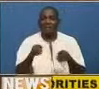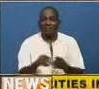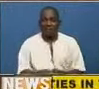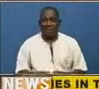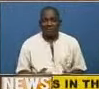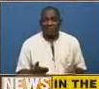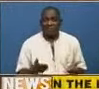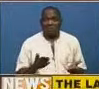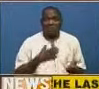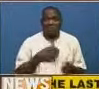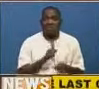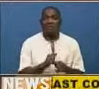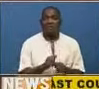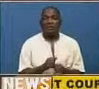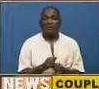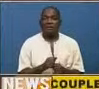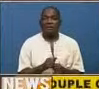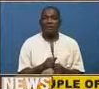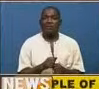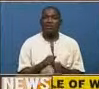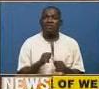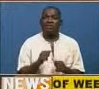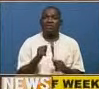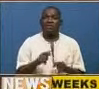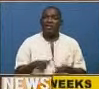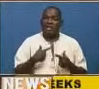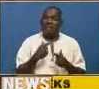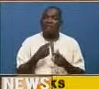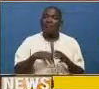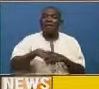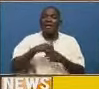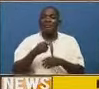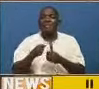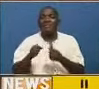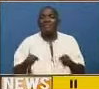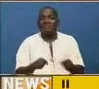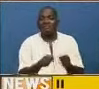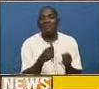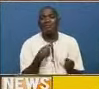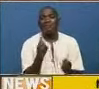That's the work I've been doing. So you're living on the streets, you're living alone by yourself.